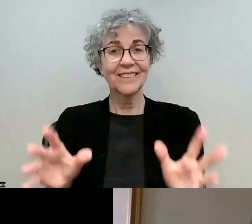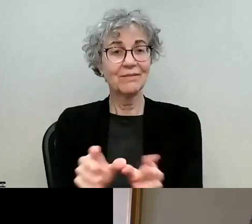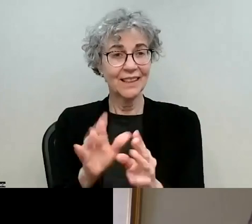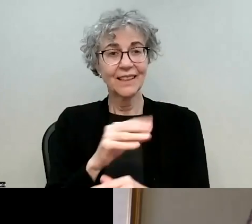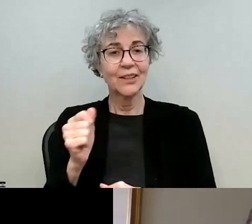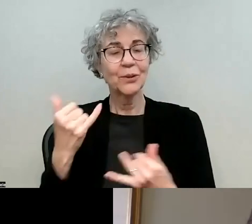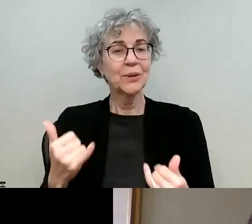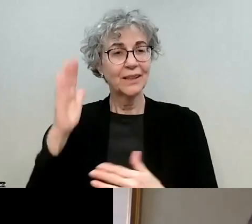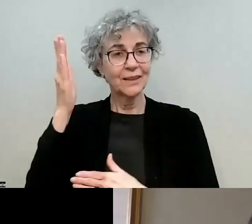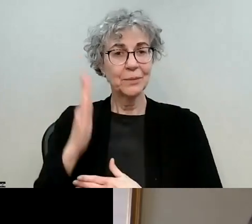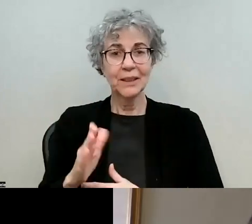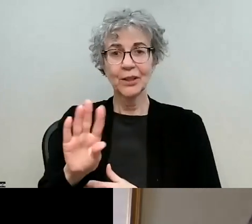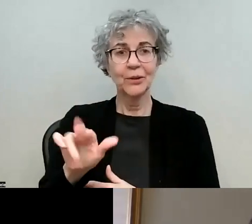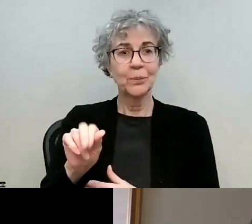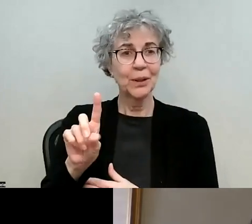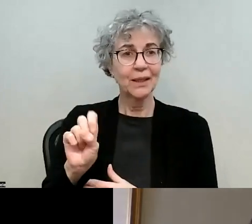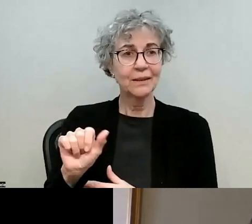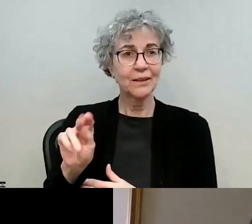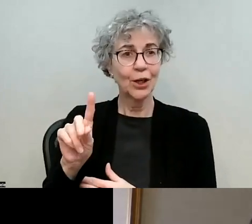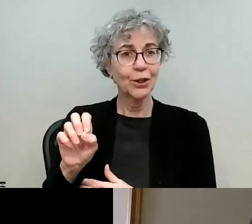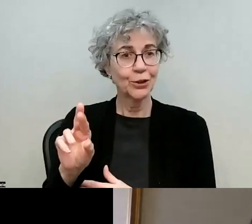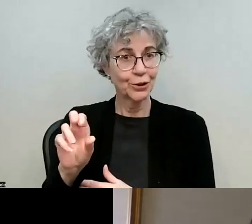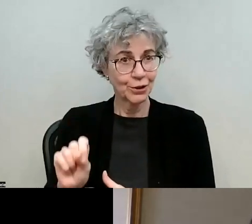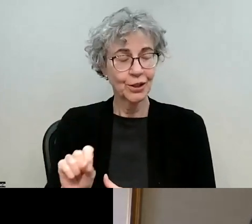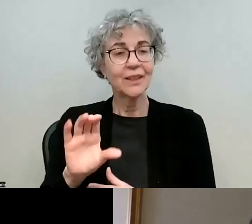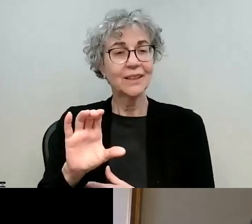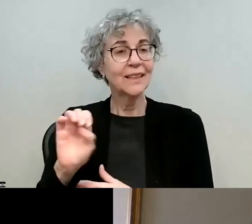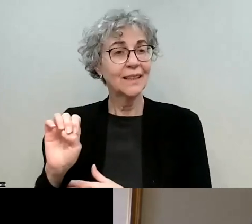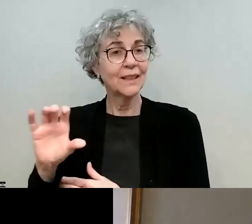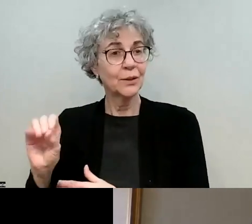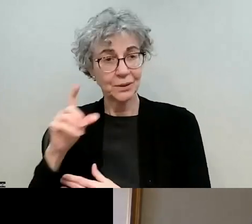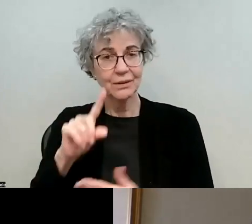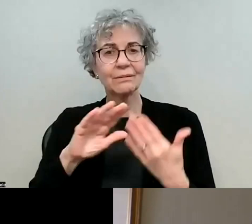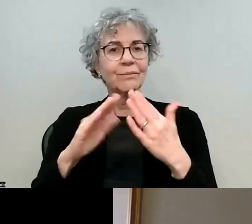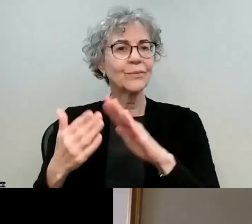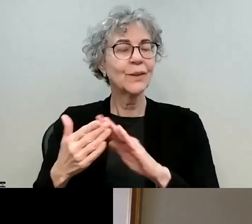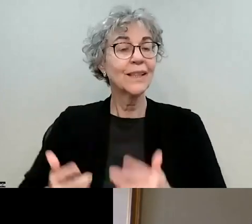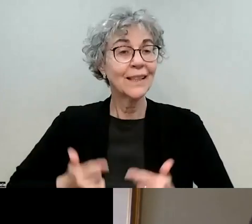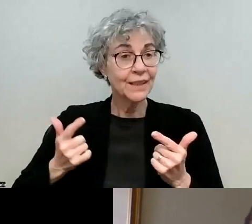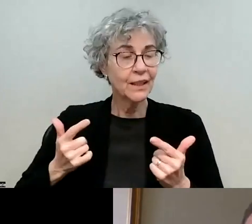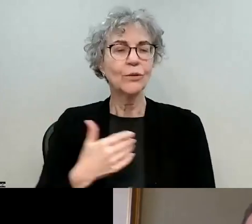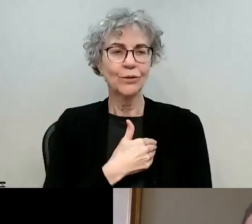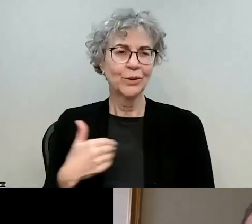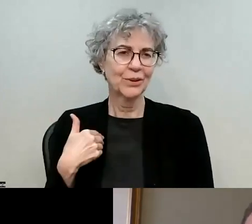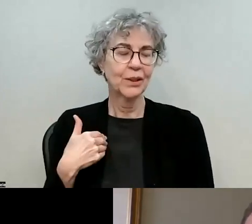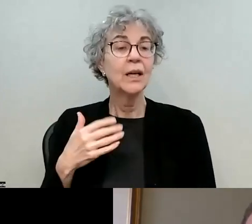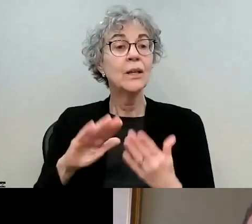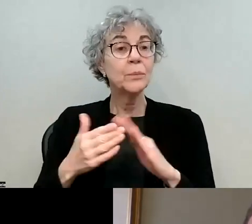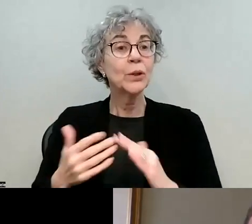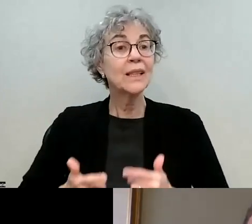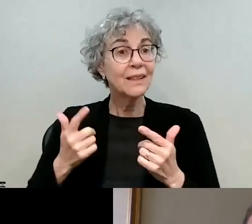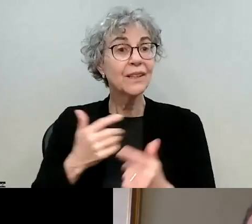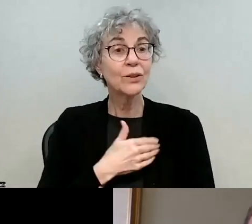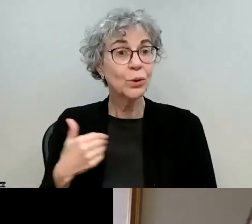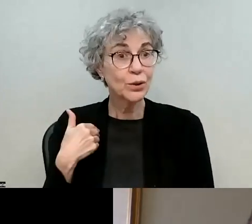speaker, Brad Saunders, who is the CEO at Community Living Toronto. Community Living Toronto is